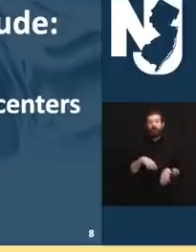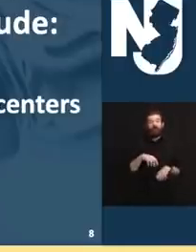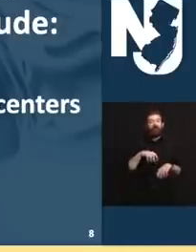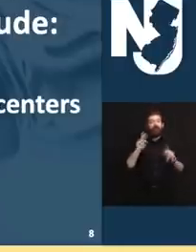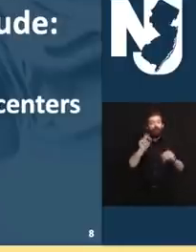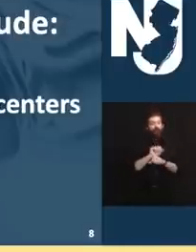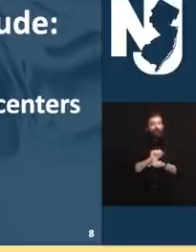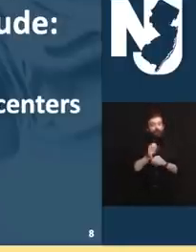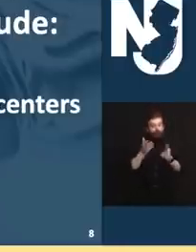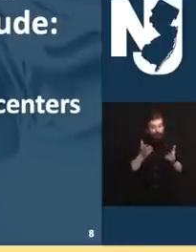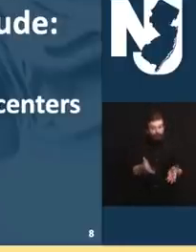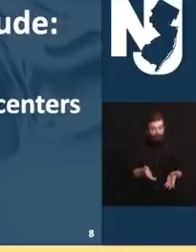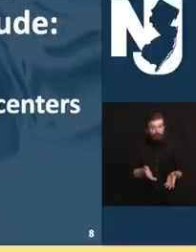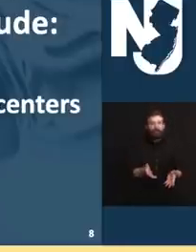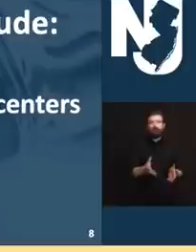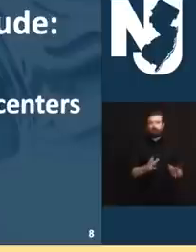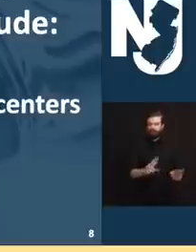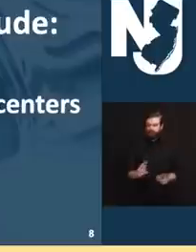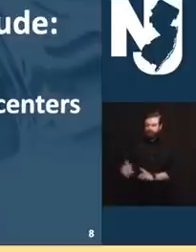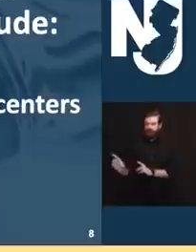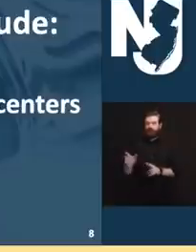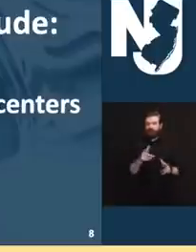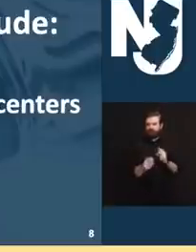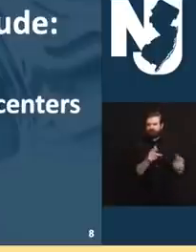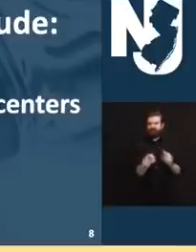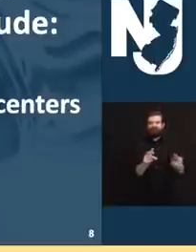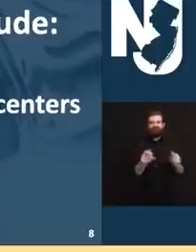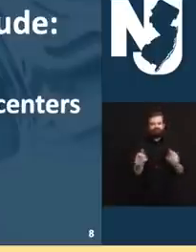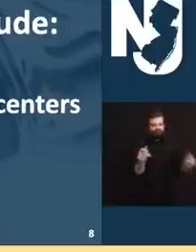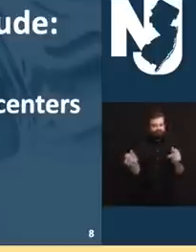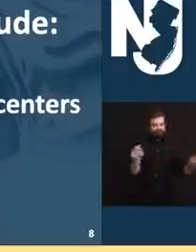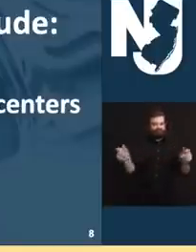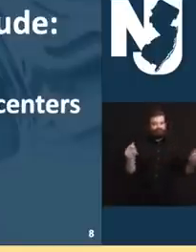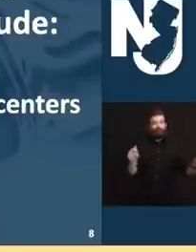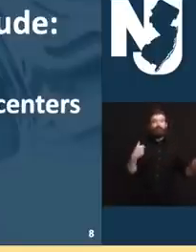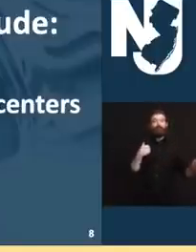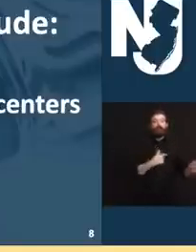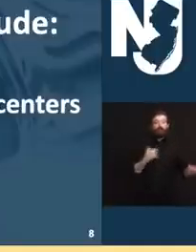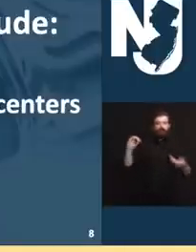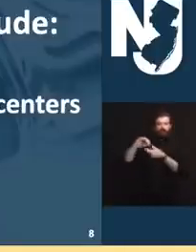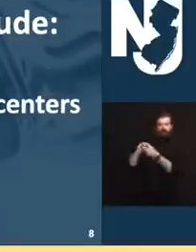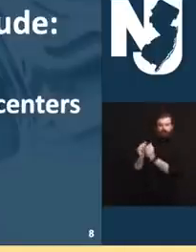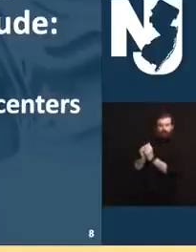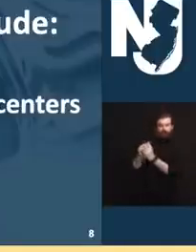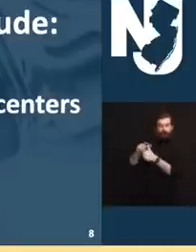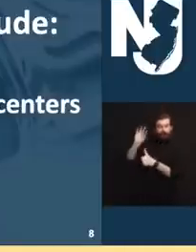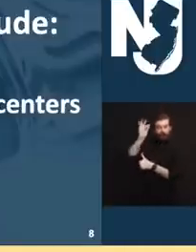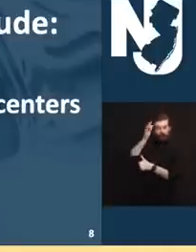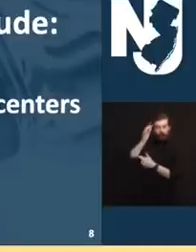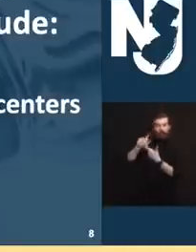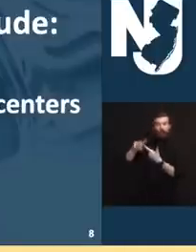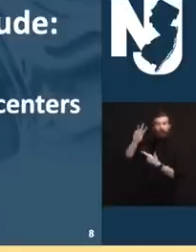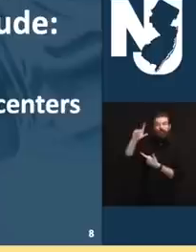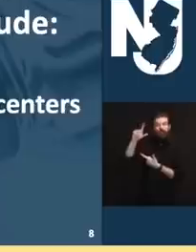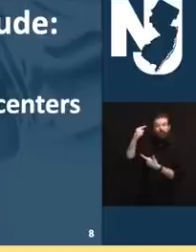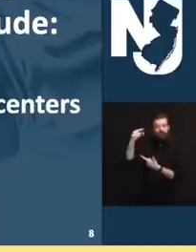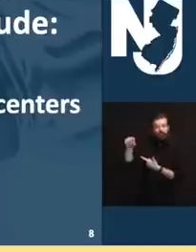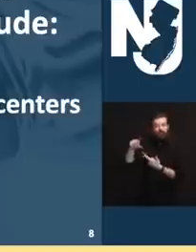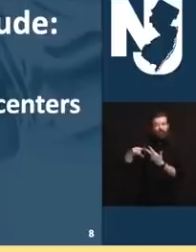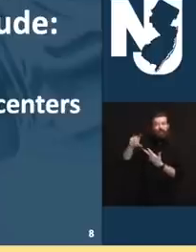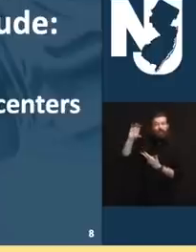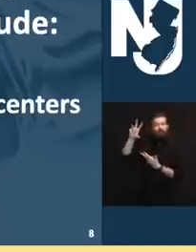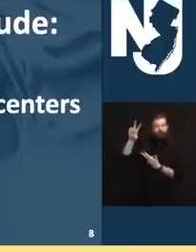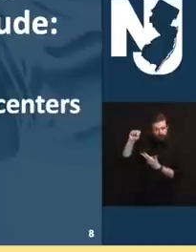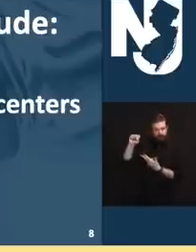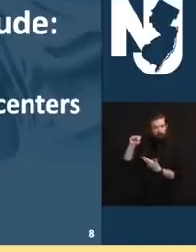provide end-to-end management of the long-term care vaccination program, including storage, administering vaccines,